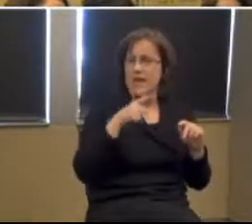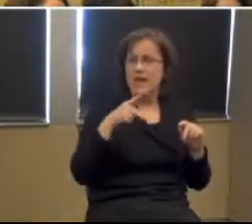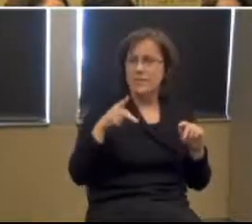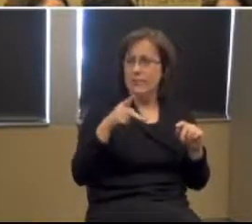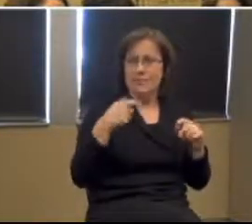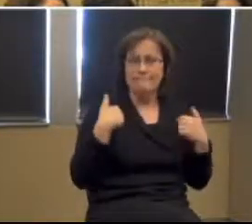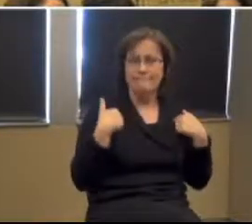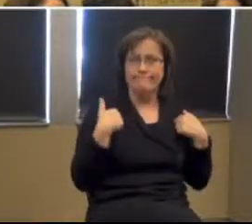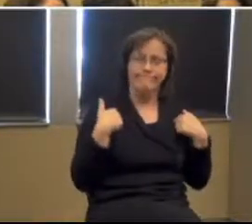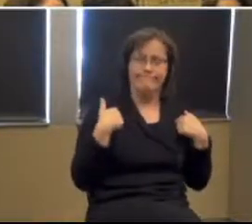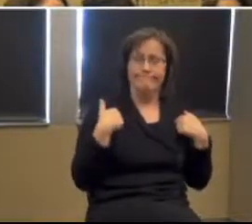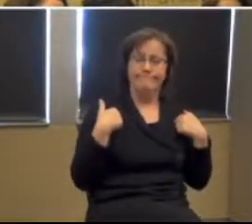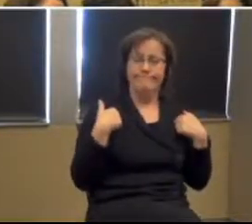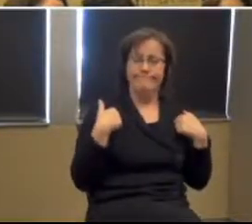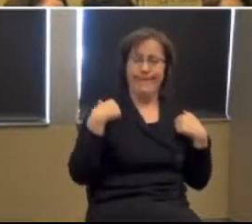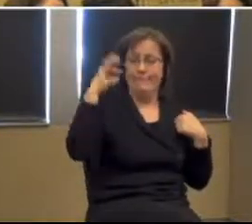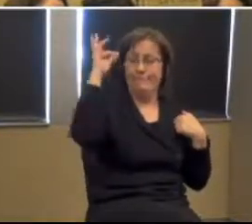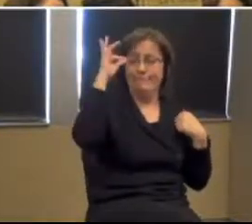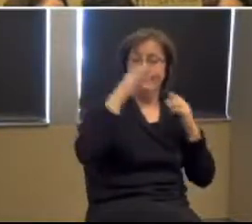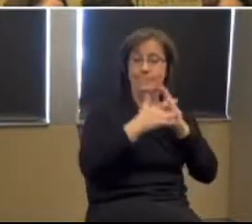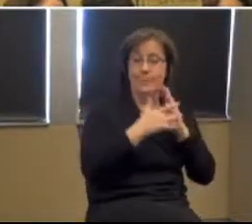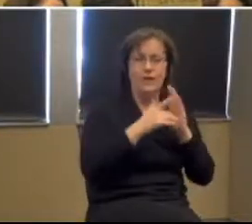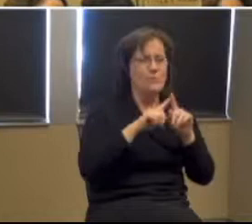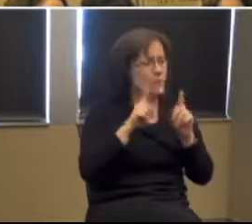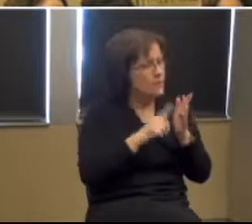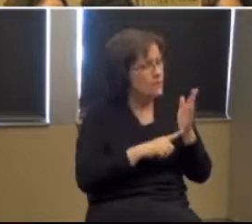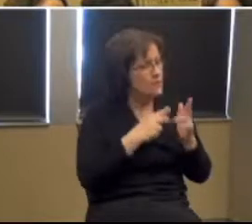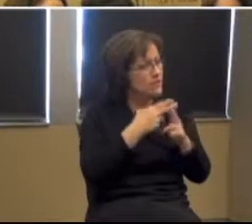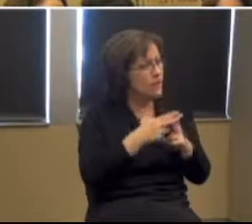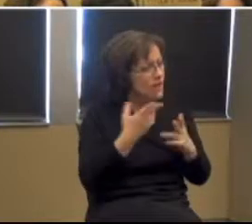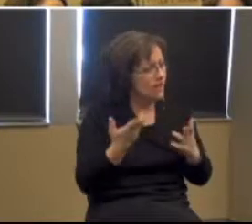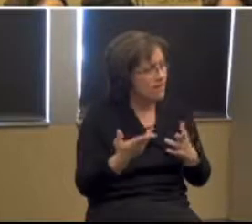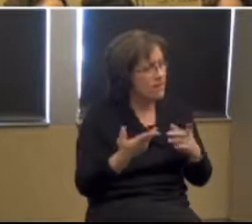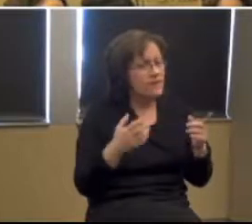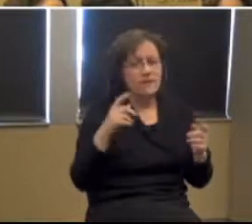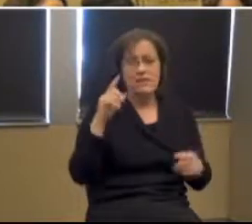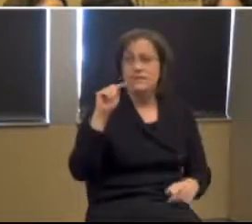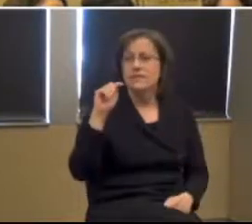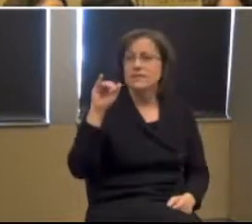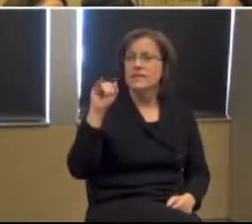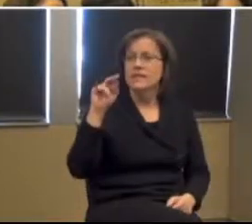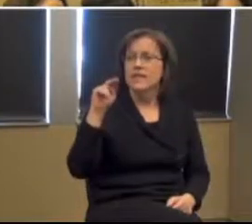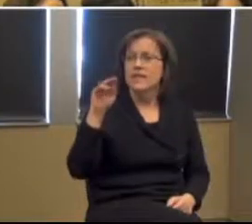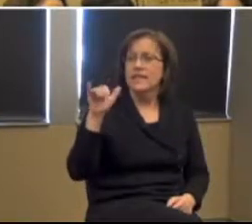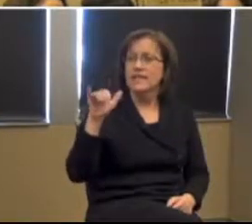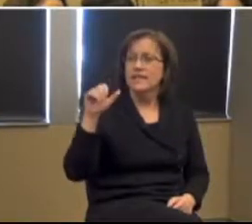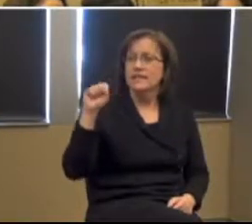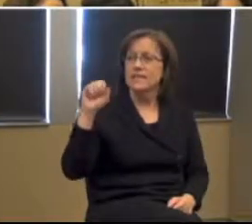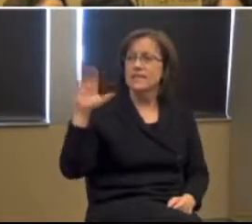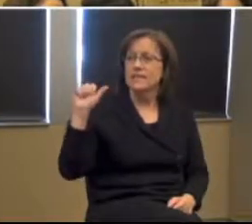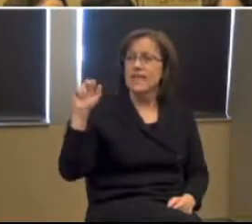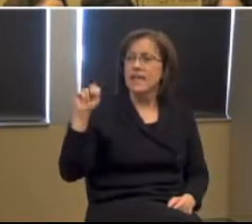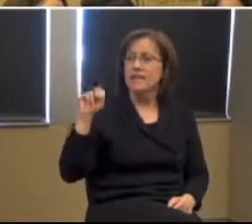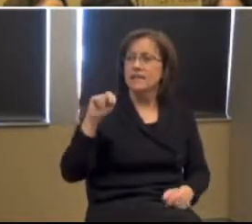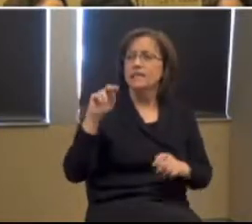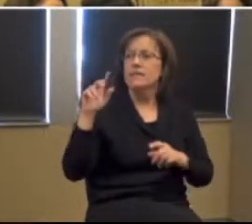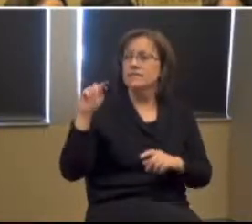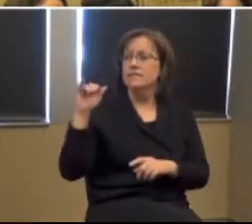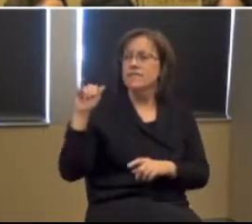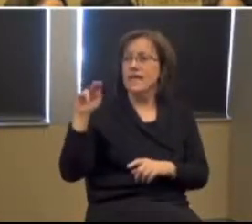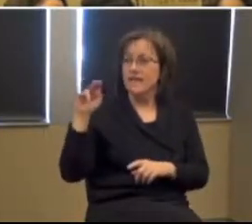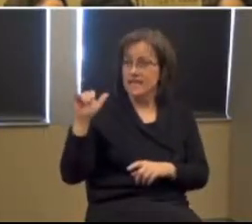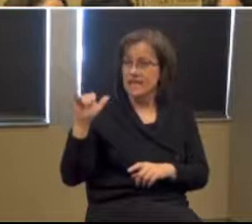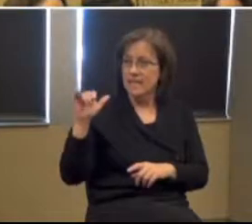to technology, but what's the name of the app? It's TinyScan, and you can use, if you have, it's on an Android and it's on the